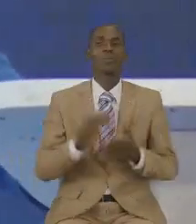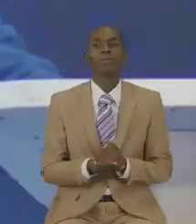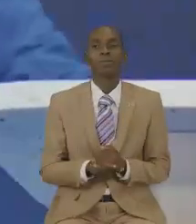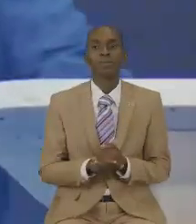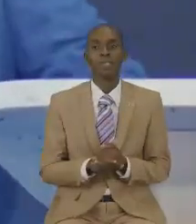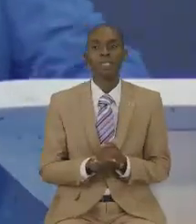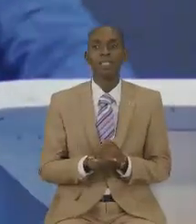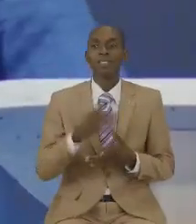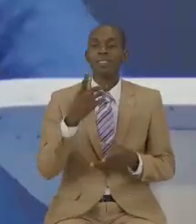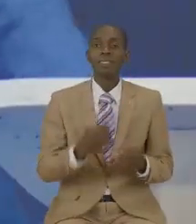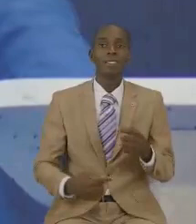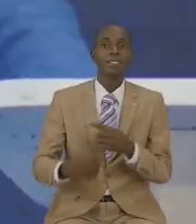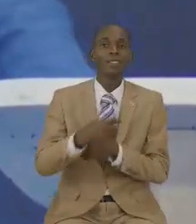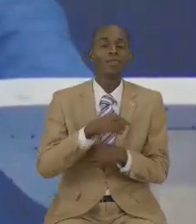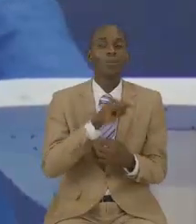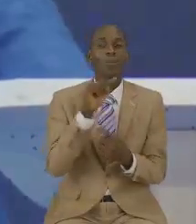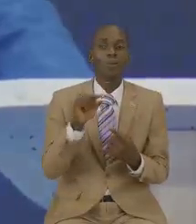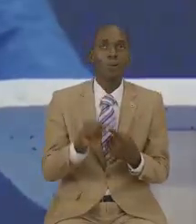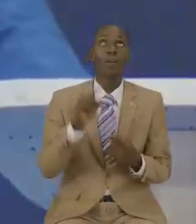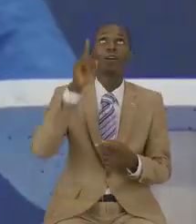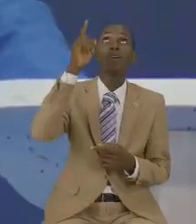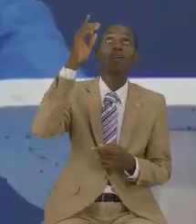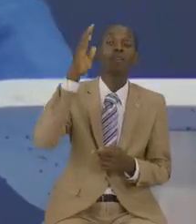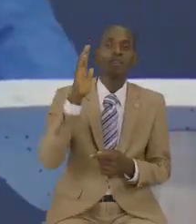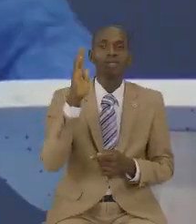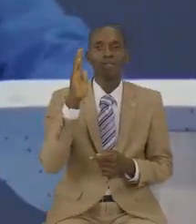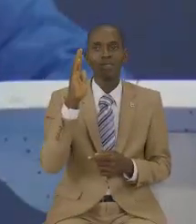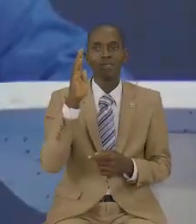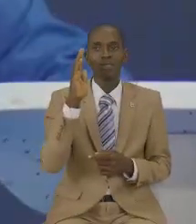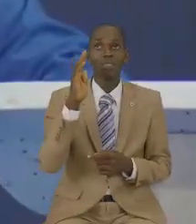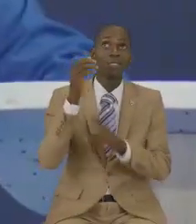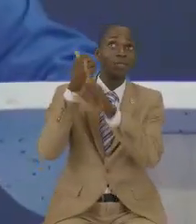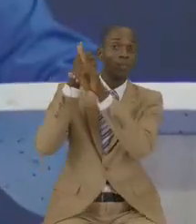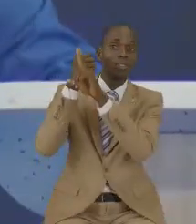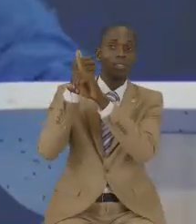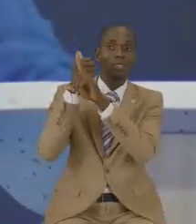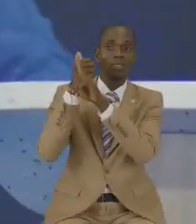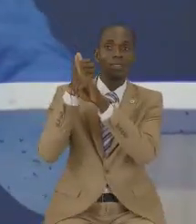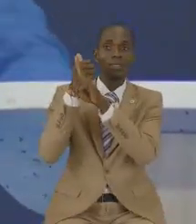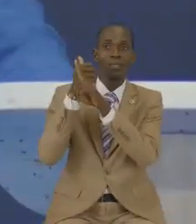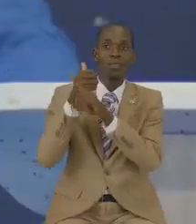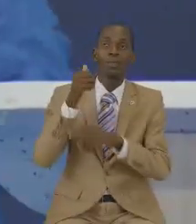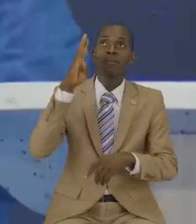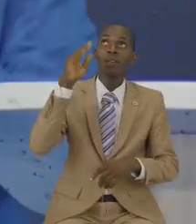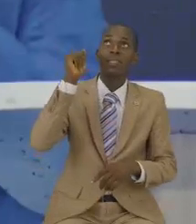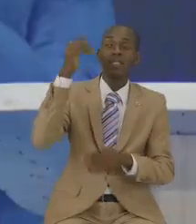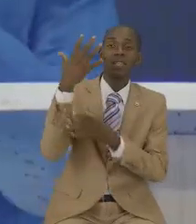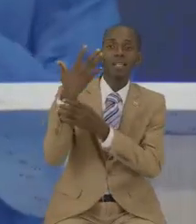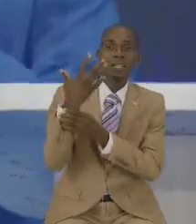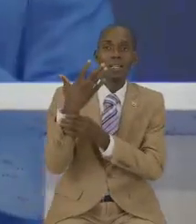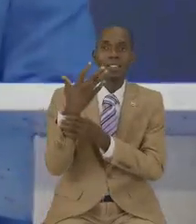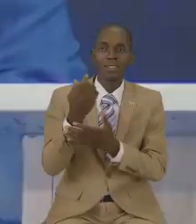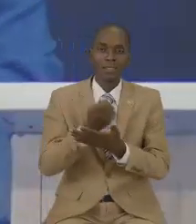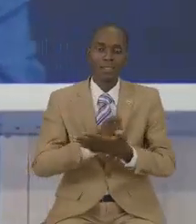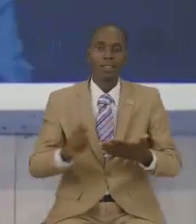The day when God himself, by his hand, writes